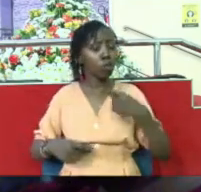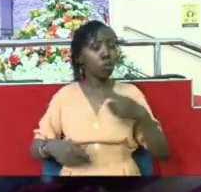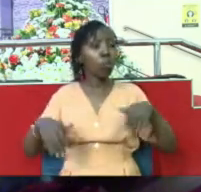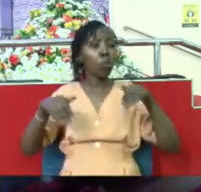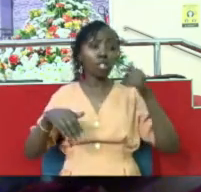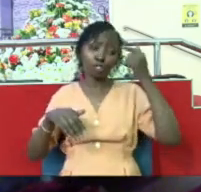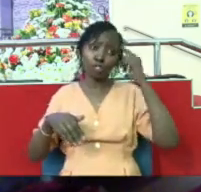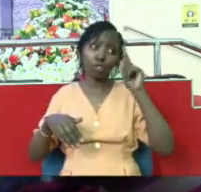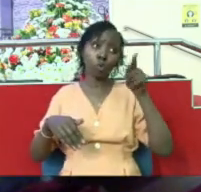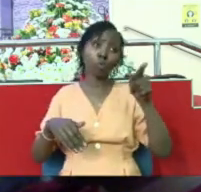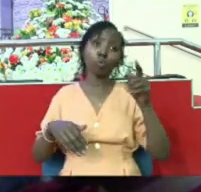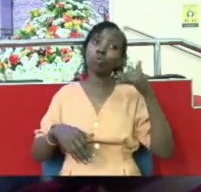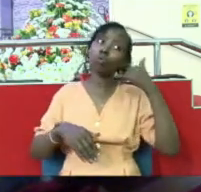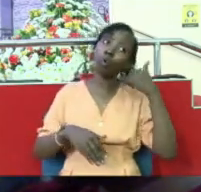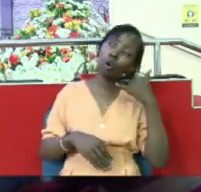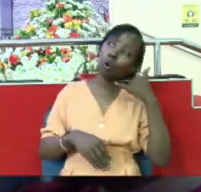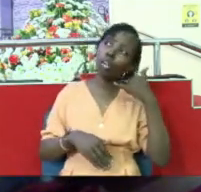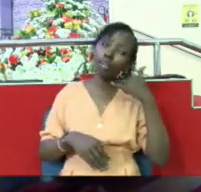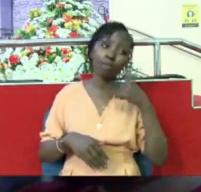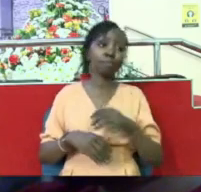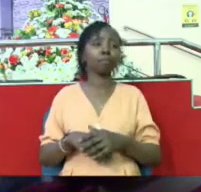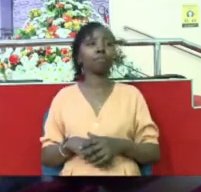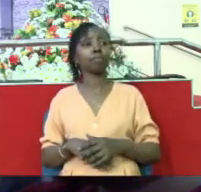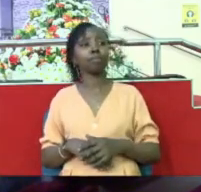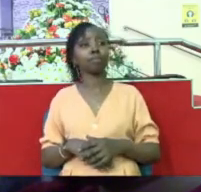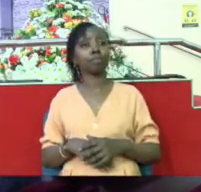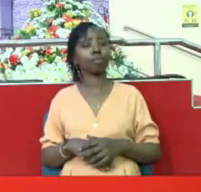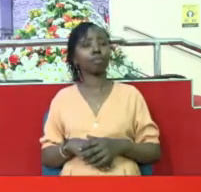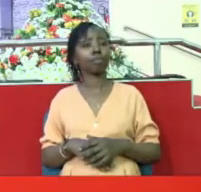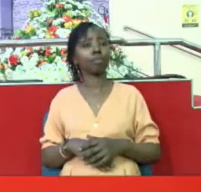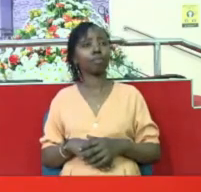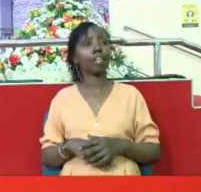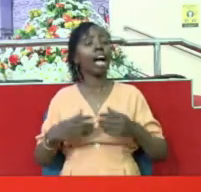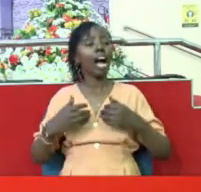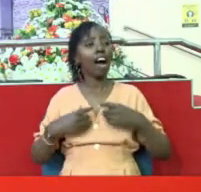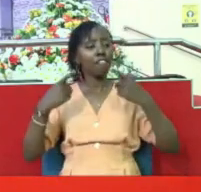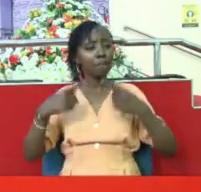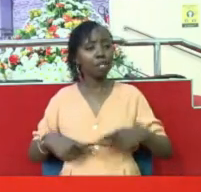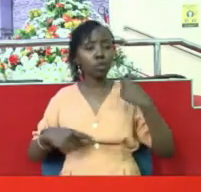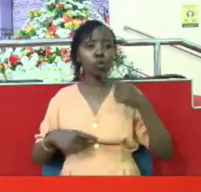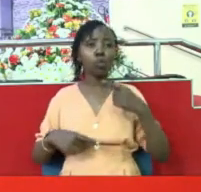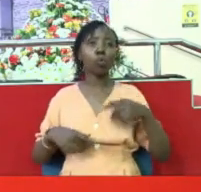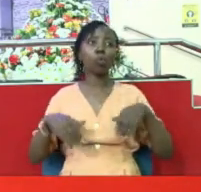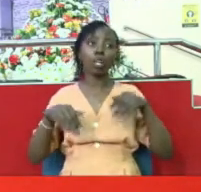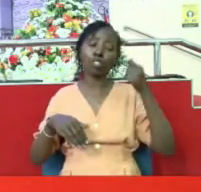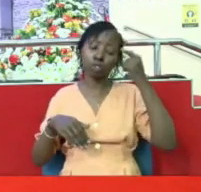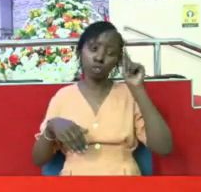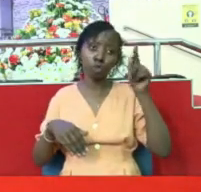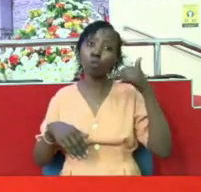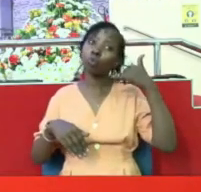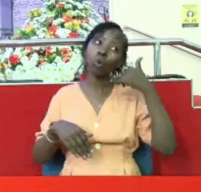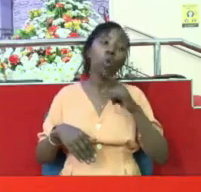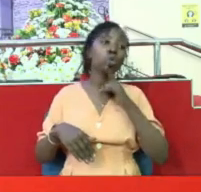yako. Broko. There is someone who is waiting for your call. Mtu anangojea umpigie simu ama umtumie ujumbe.